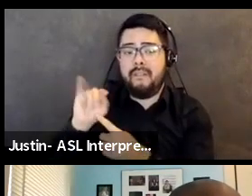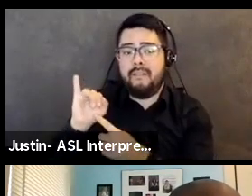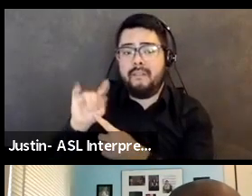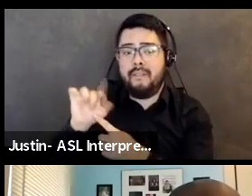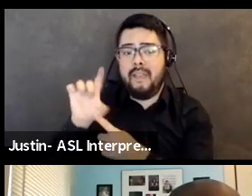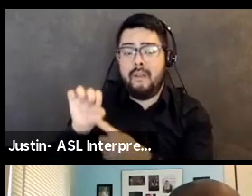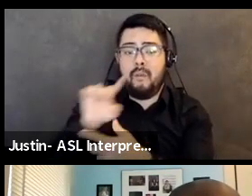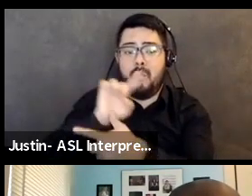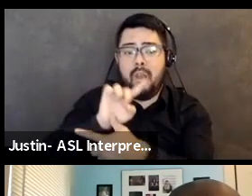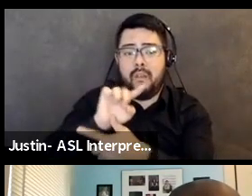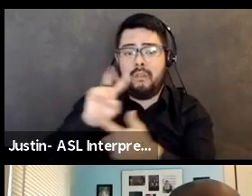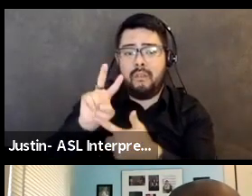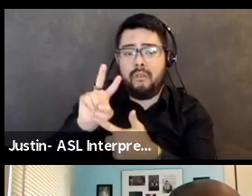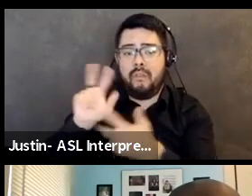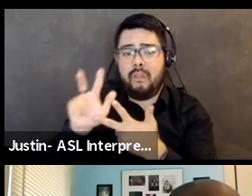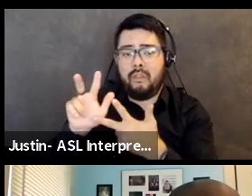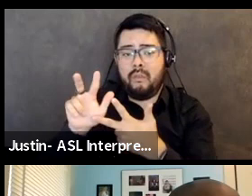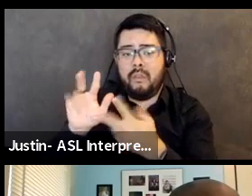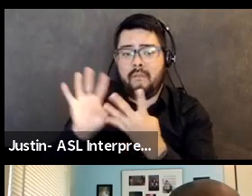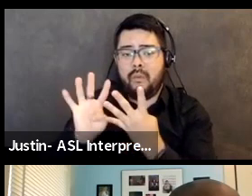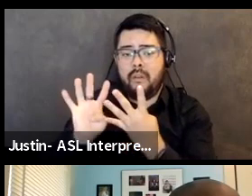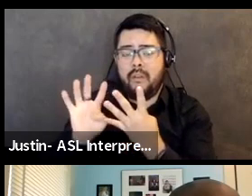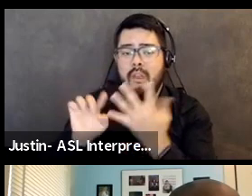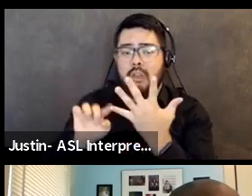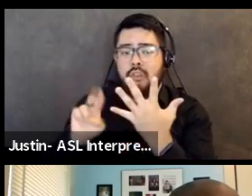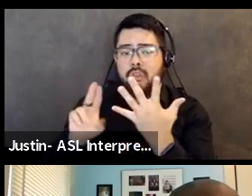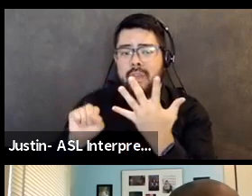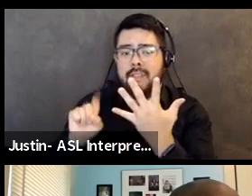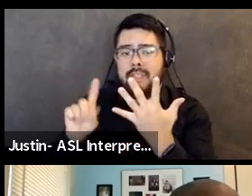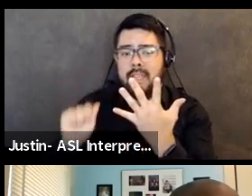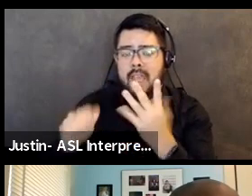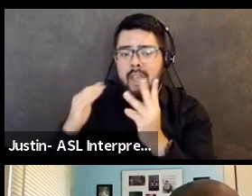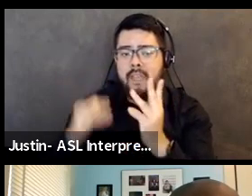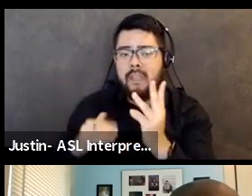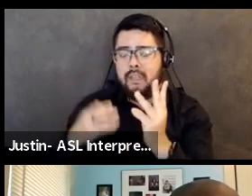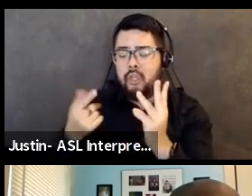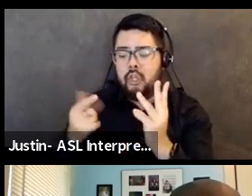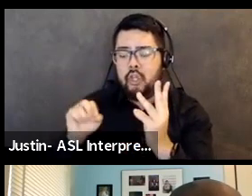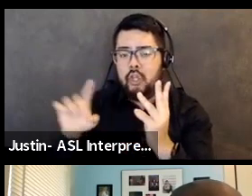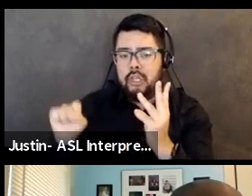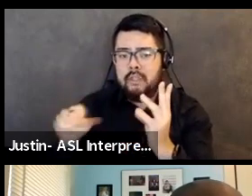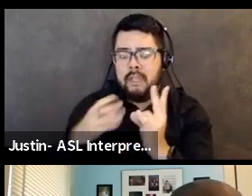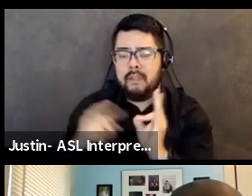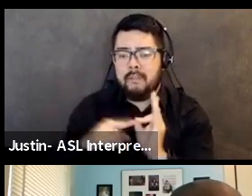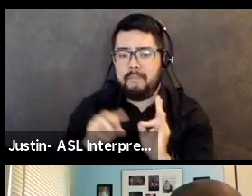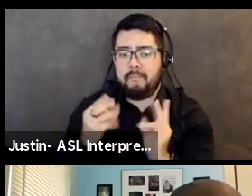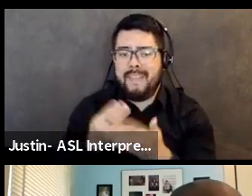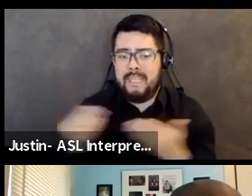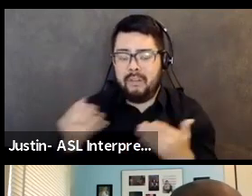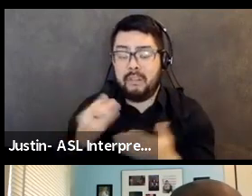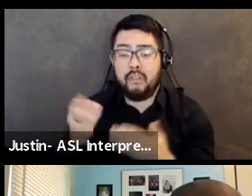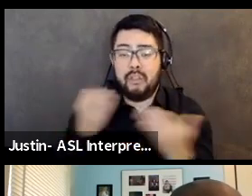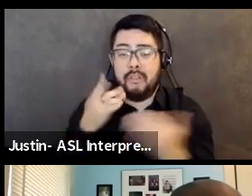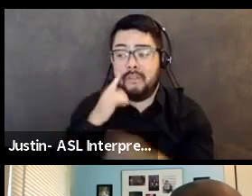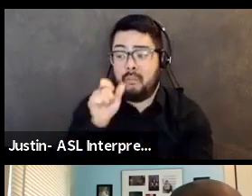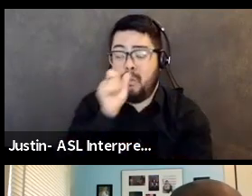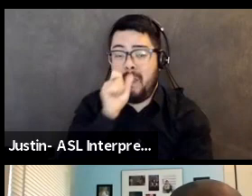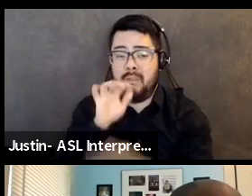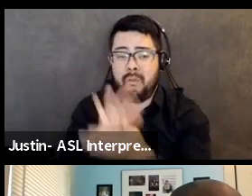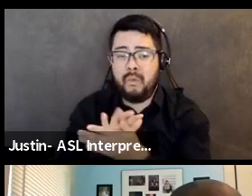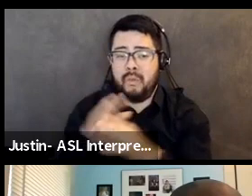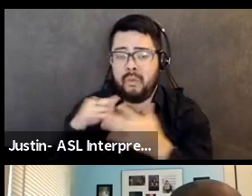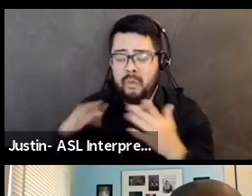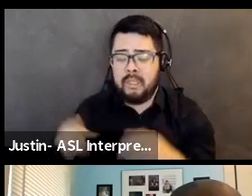3 4 usda and esser goods and materials and services to private school students